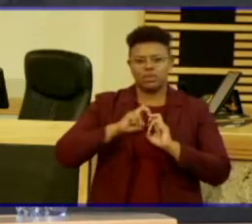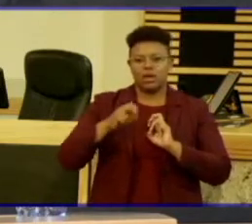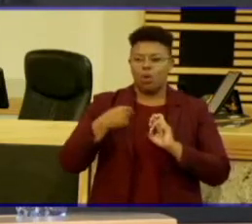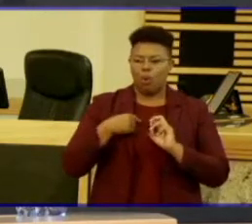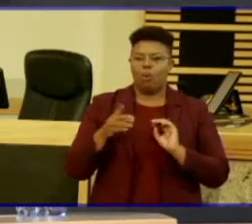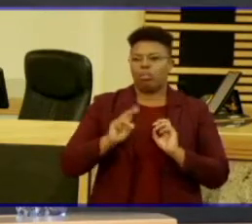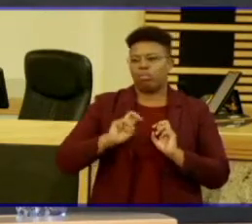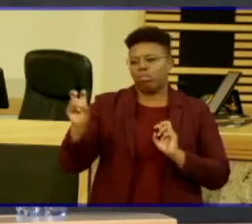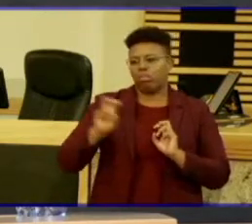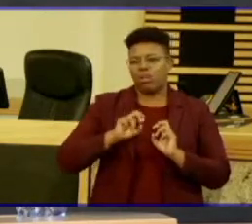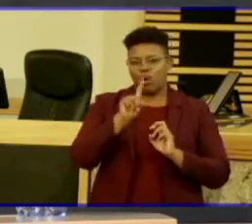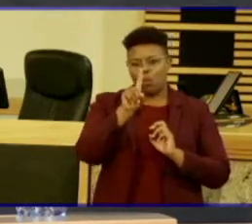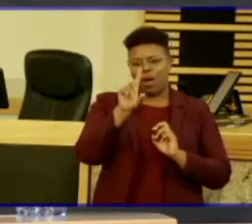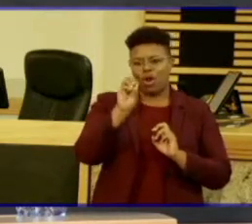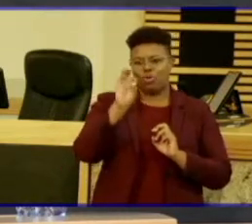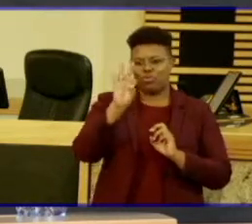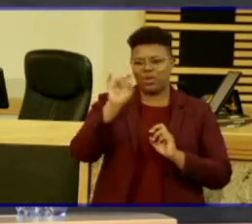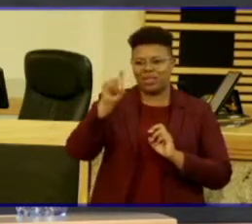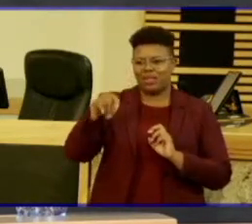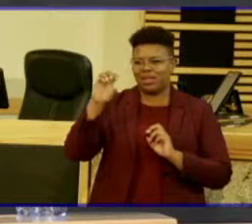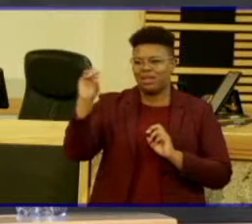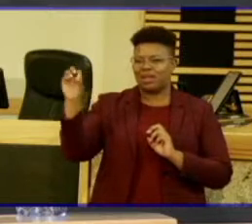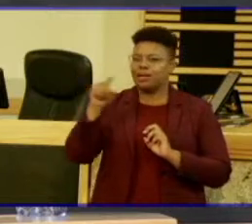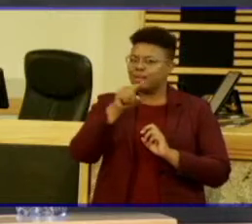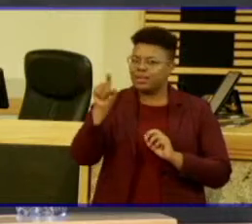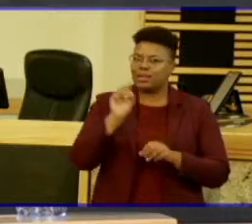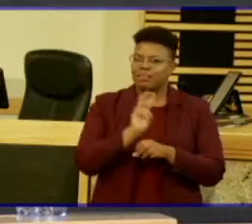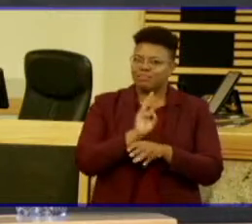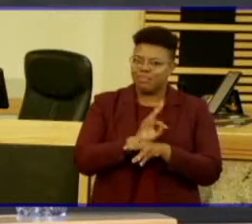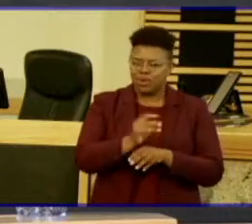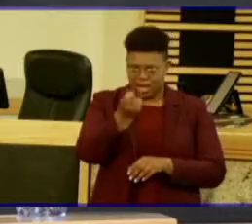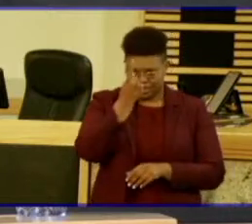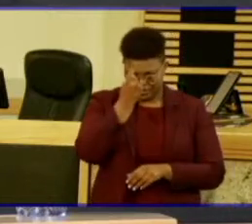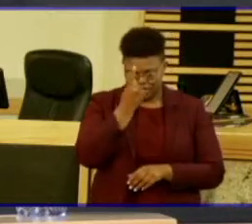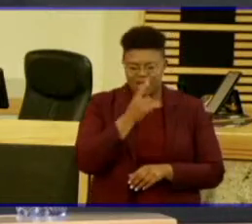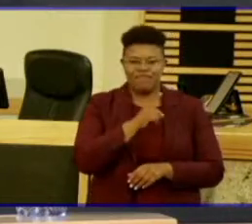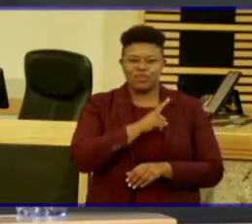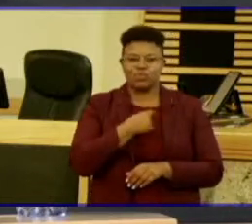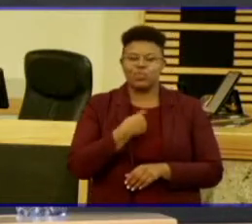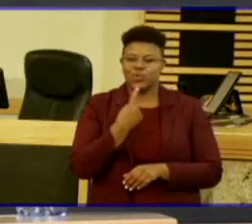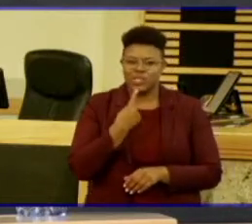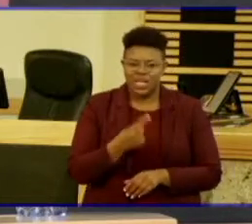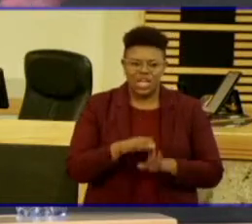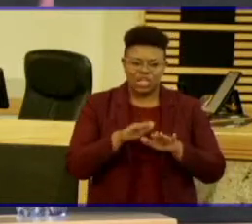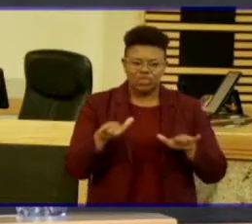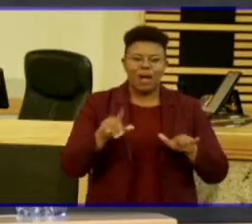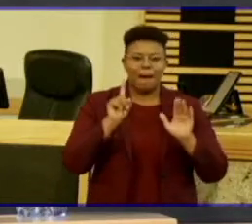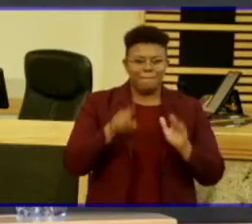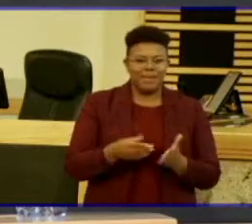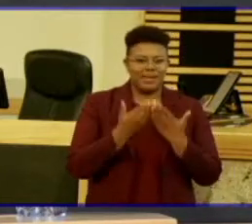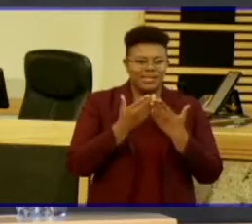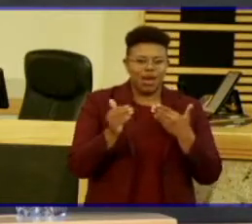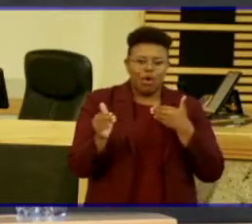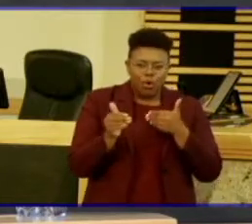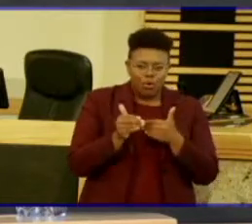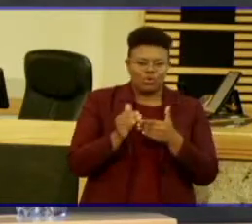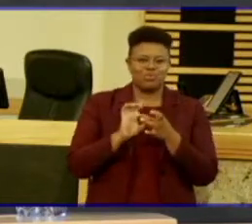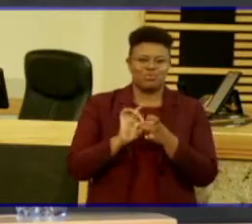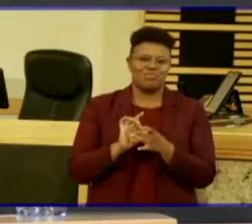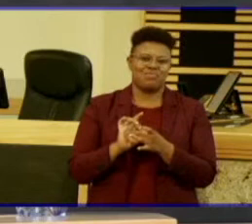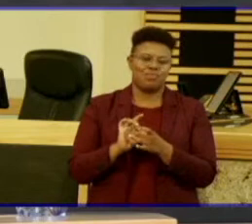bayi 103,000. Siyacela abazali bayi understand lo nto. Yiyo lento sithi abantwana mabafunde kwizikolo ezisondeleyo